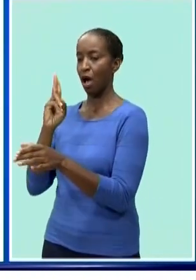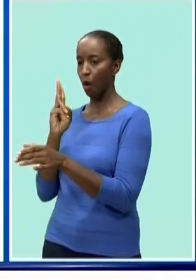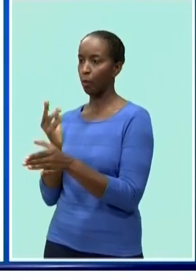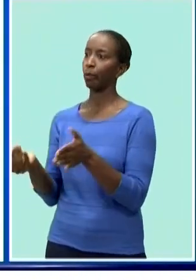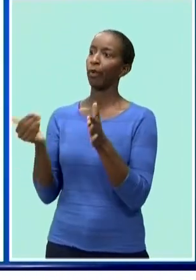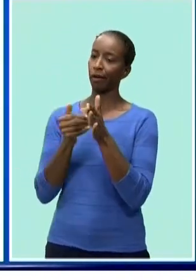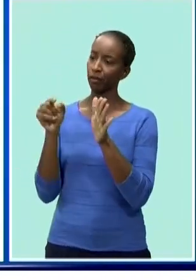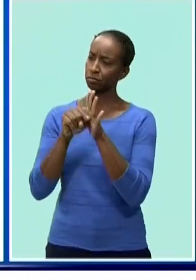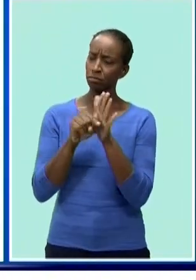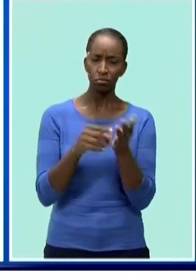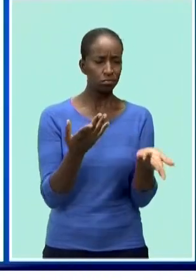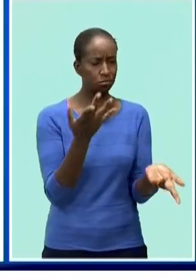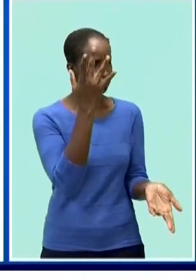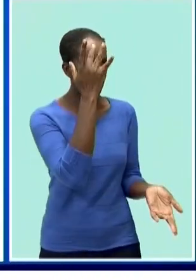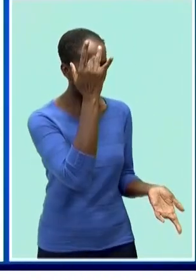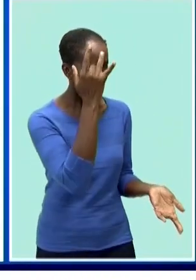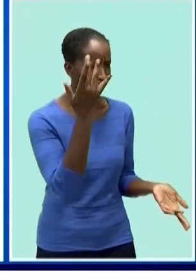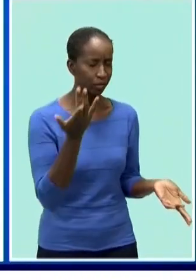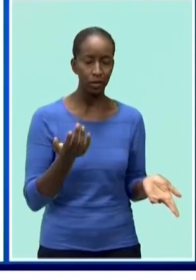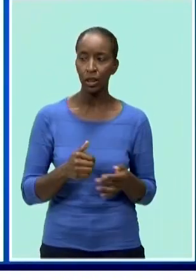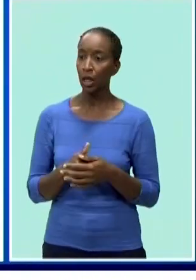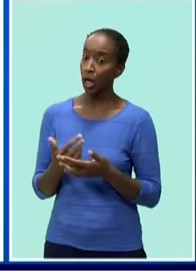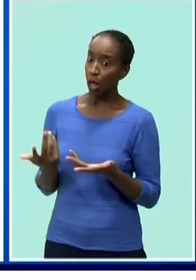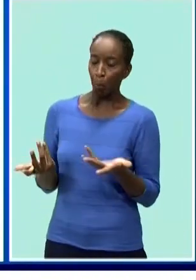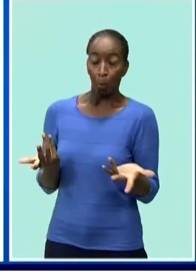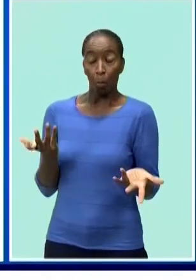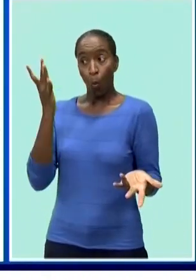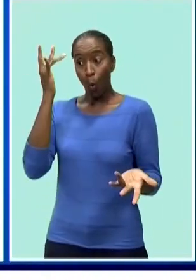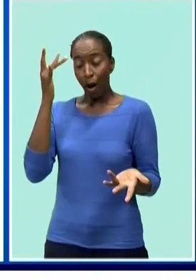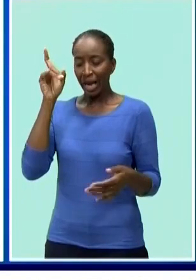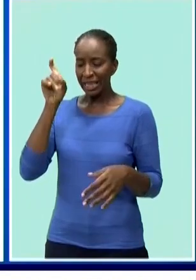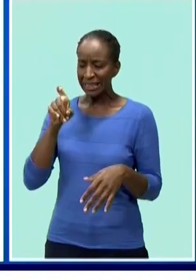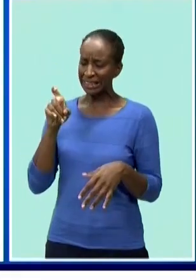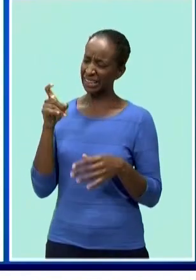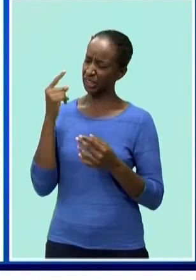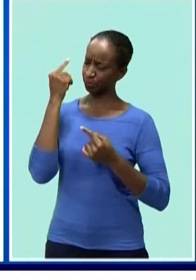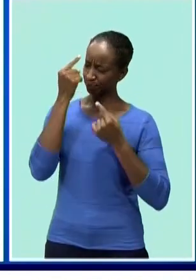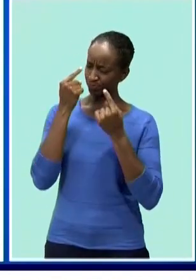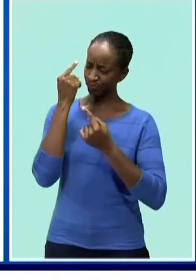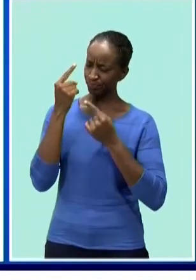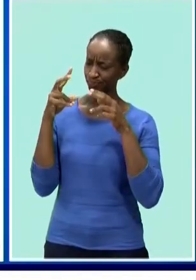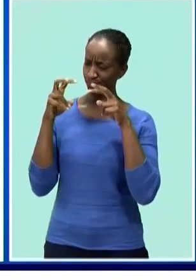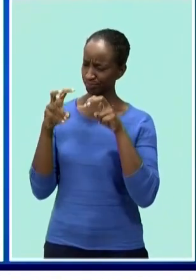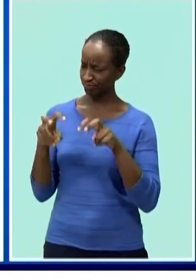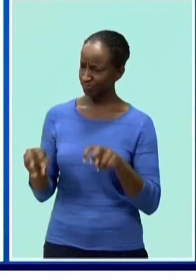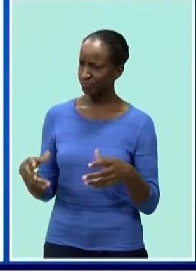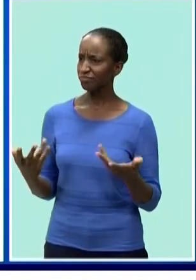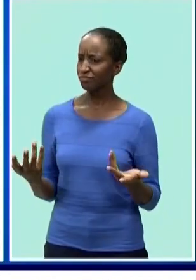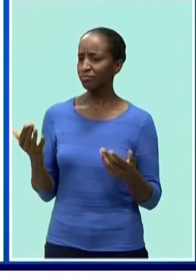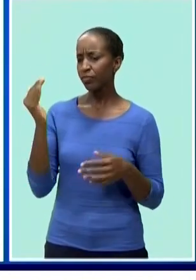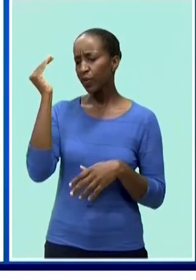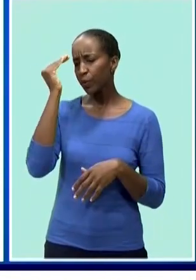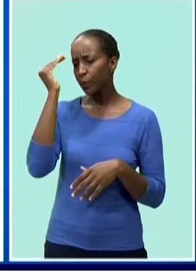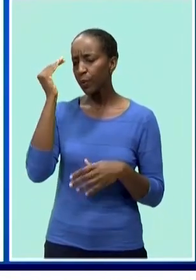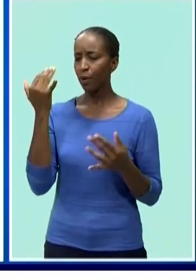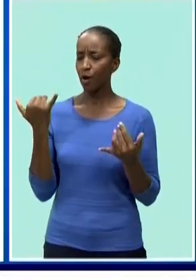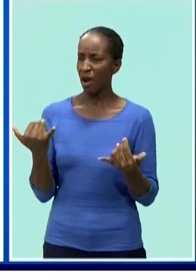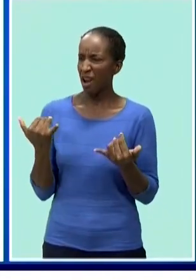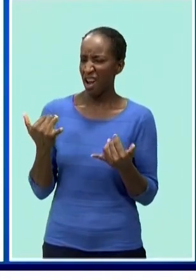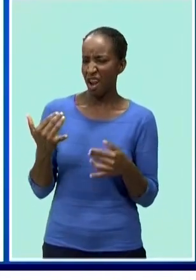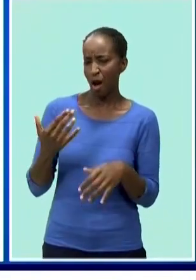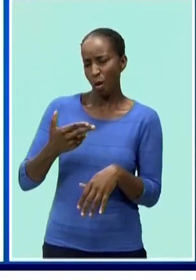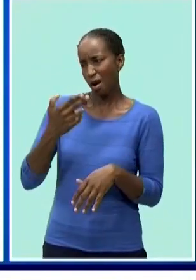And it's something we need to explore. Yeah. I think the changing nature of homicides is a problem as well because, in the advent of guns and